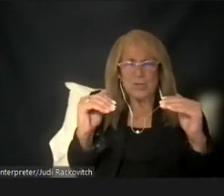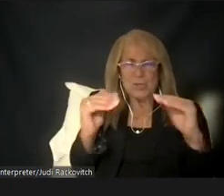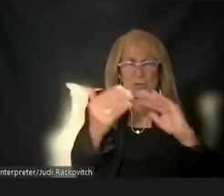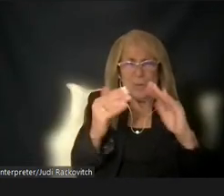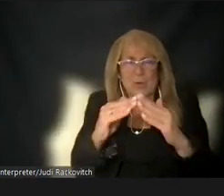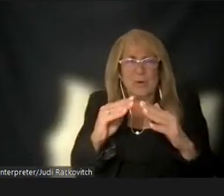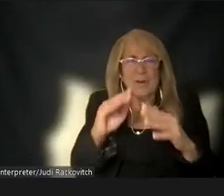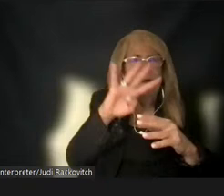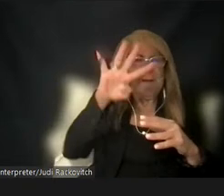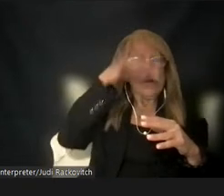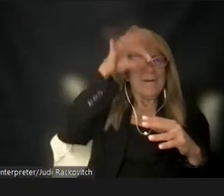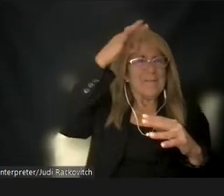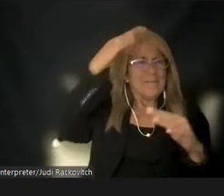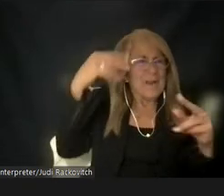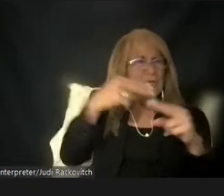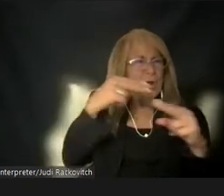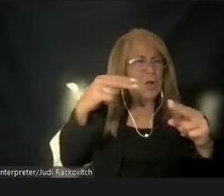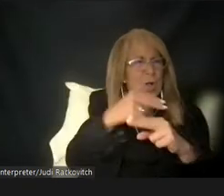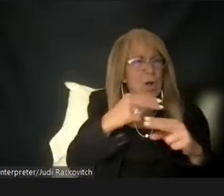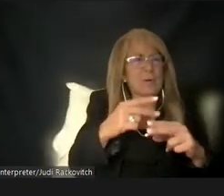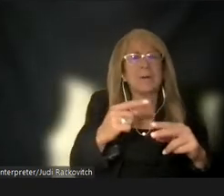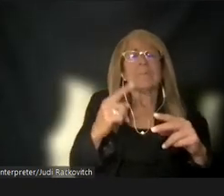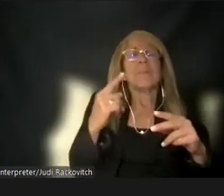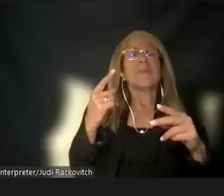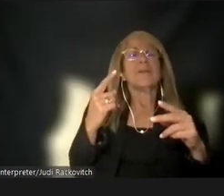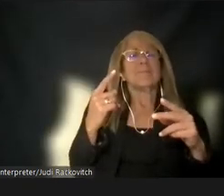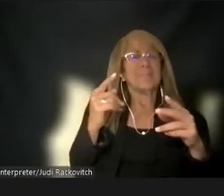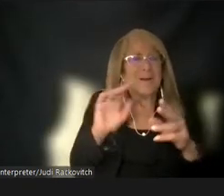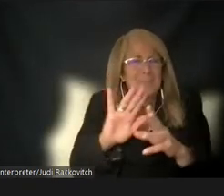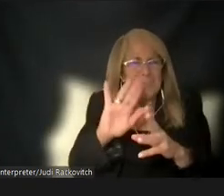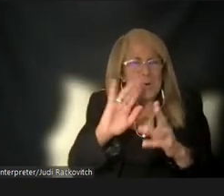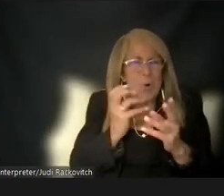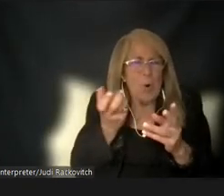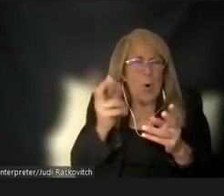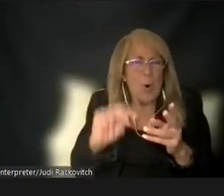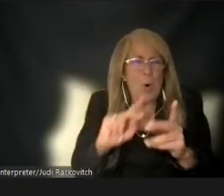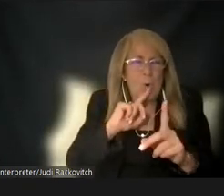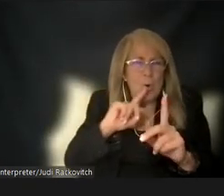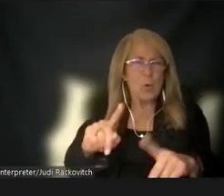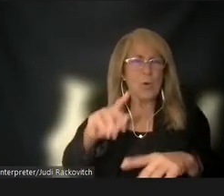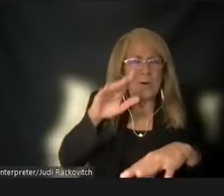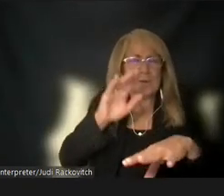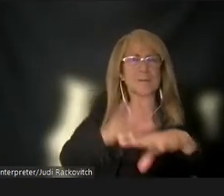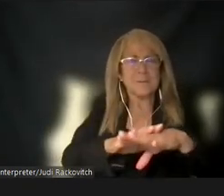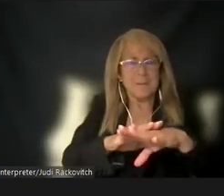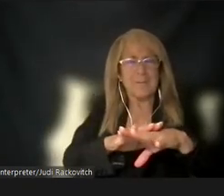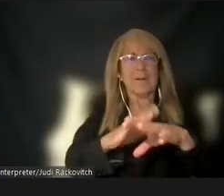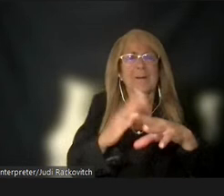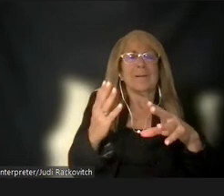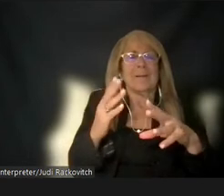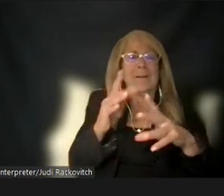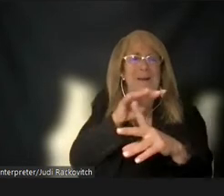have issued their own orders on environmental justice. Our environmental assessment must comply with all of these orders.